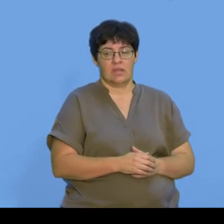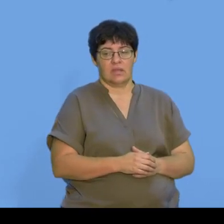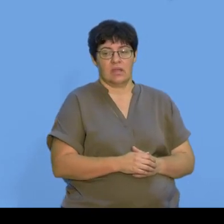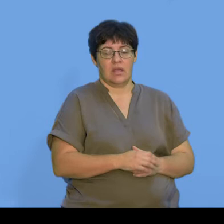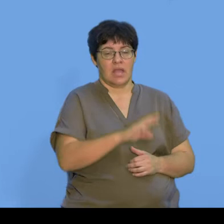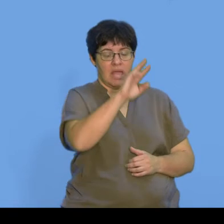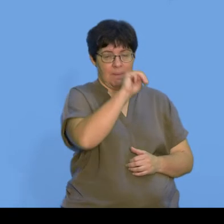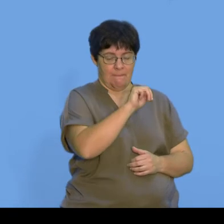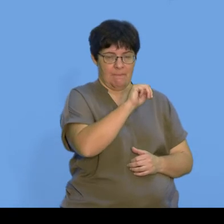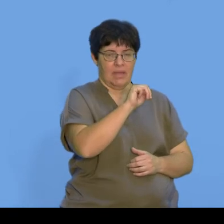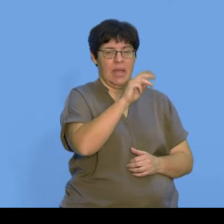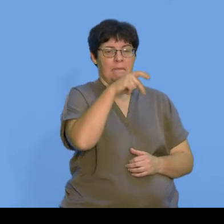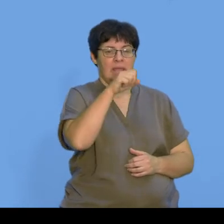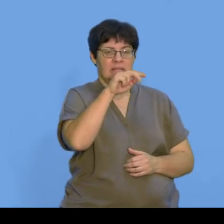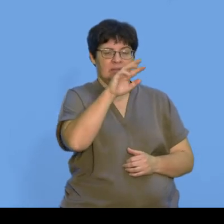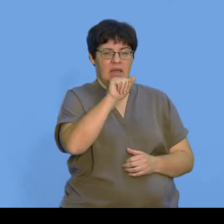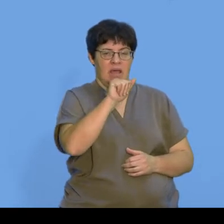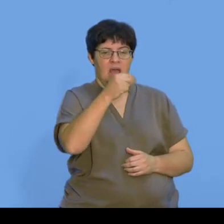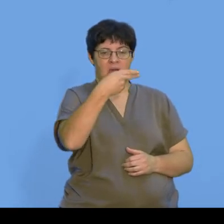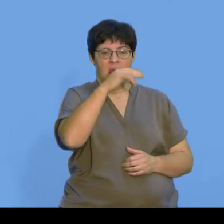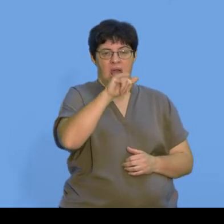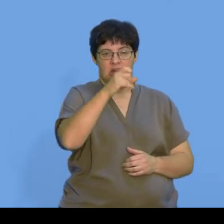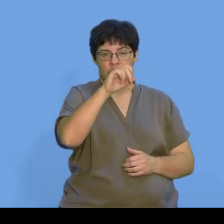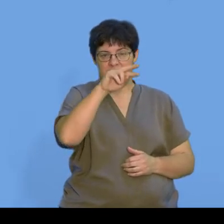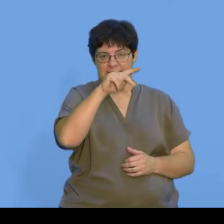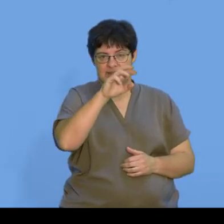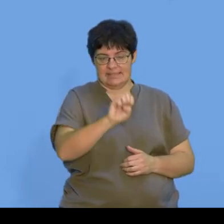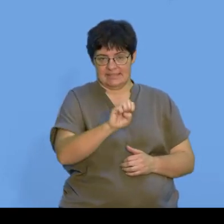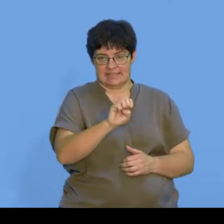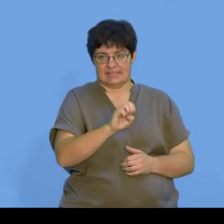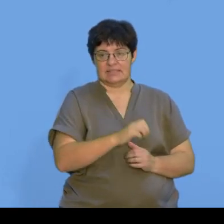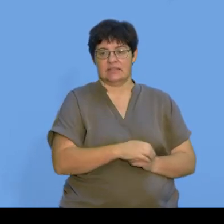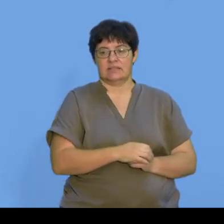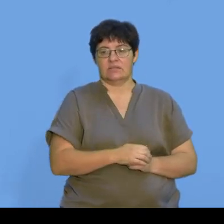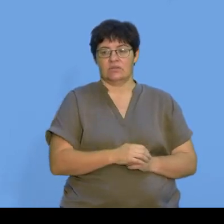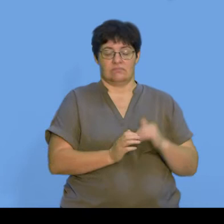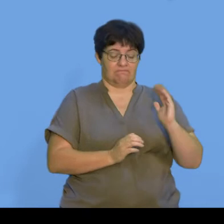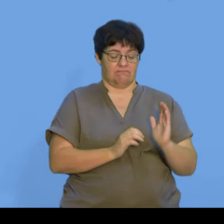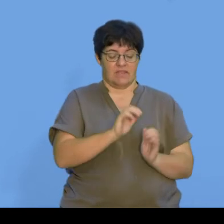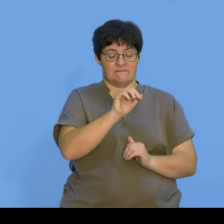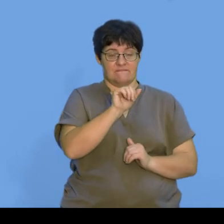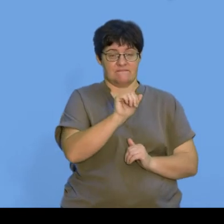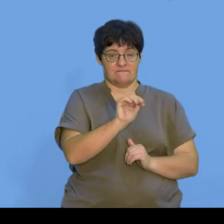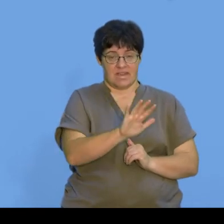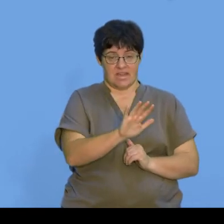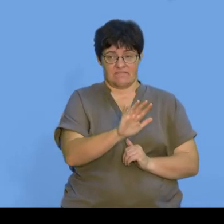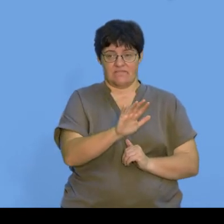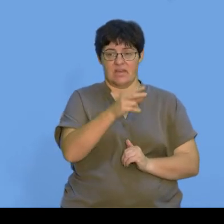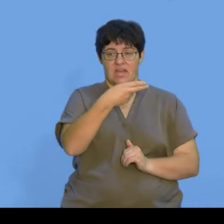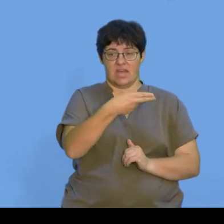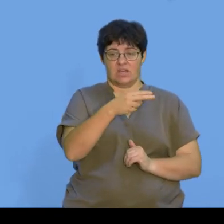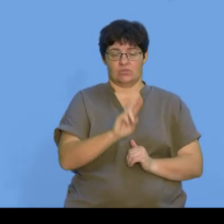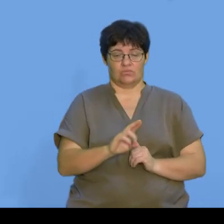this is the pentahydrate H2O, okay? In this case, what do we have? We've got the 5 times